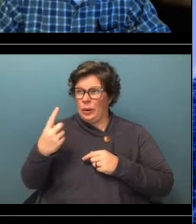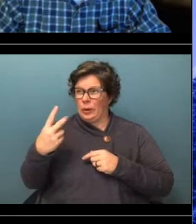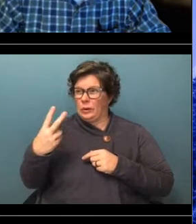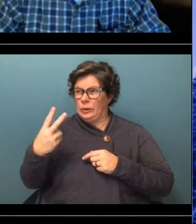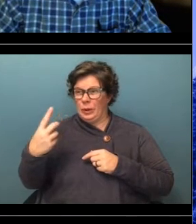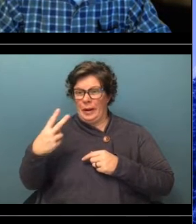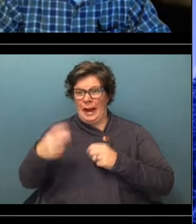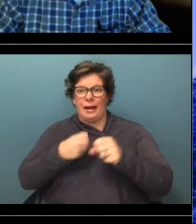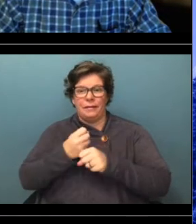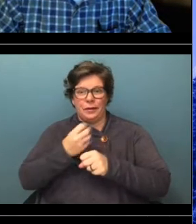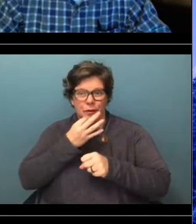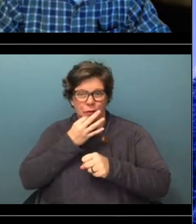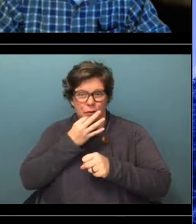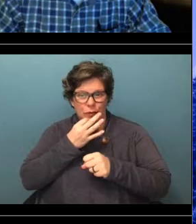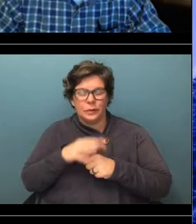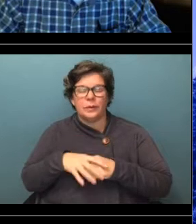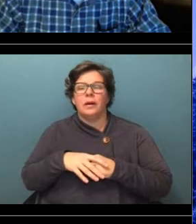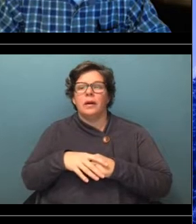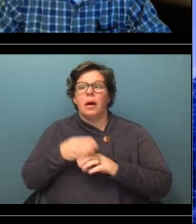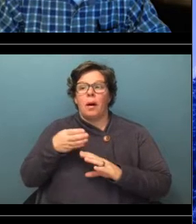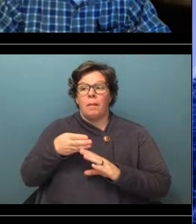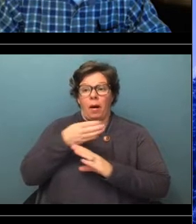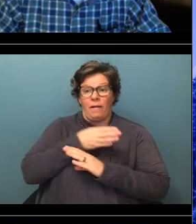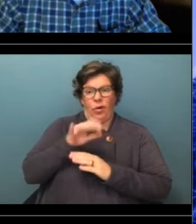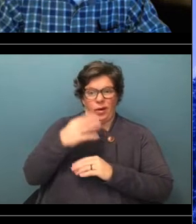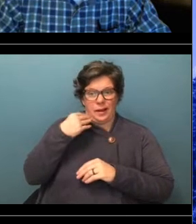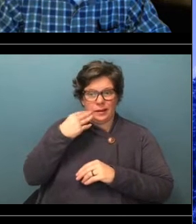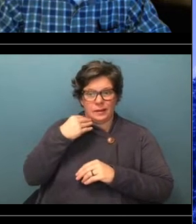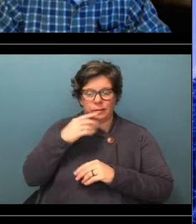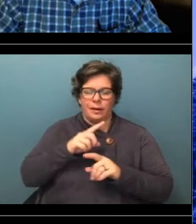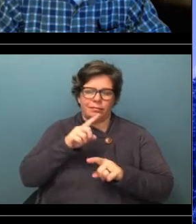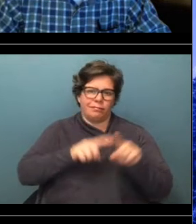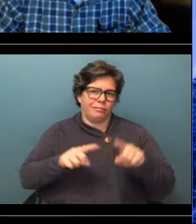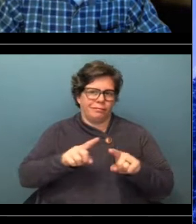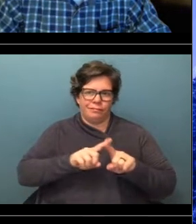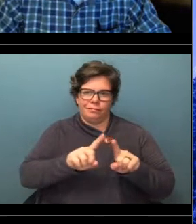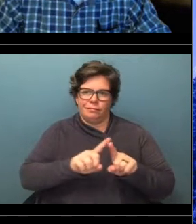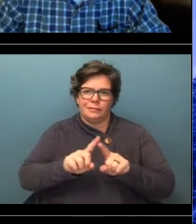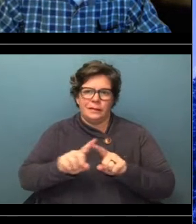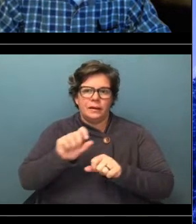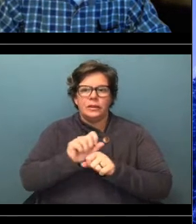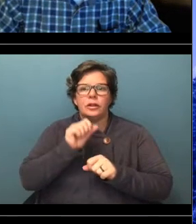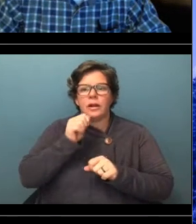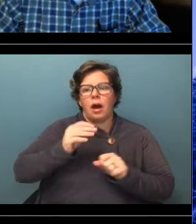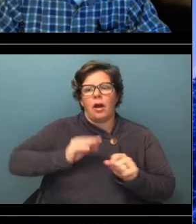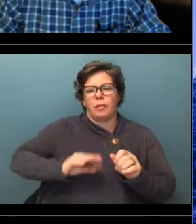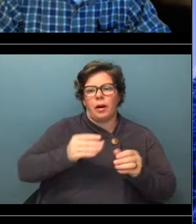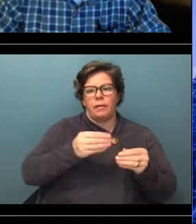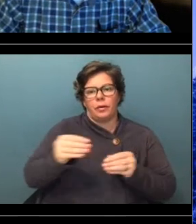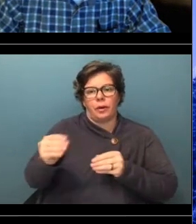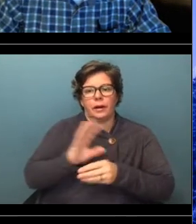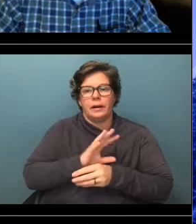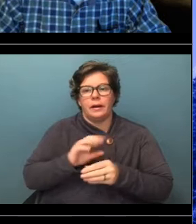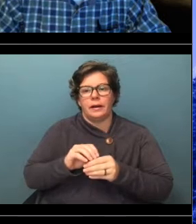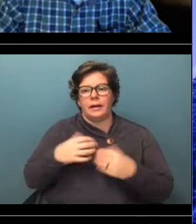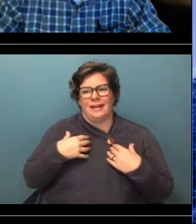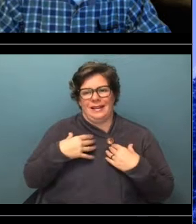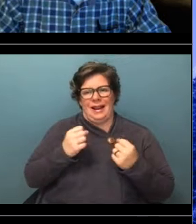now. Previous to this, I had various jobs in nonprofit organizations, including